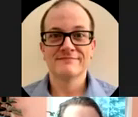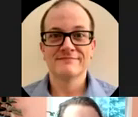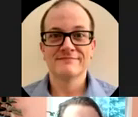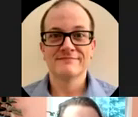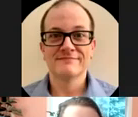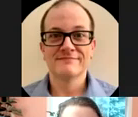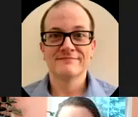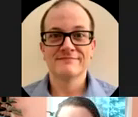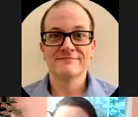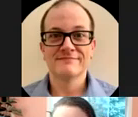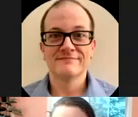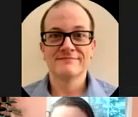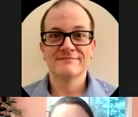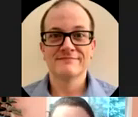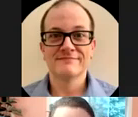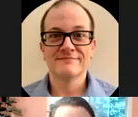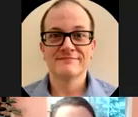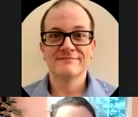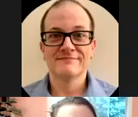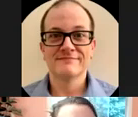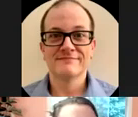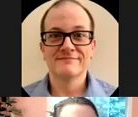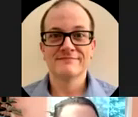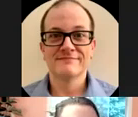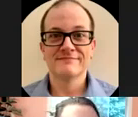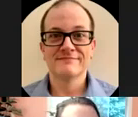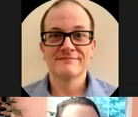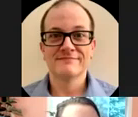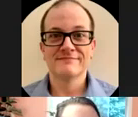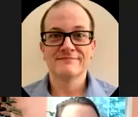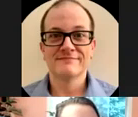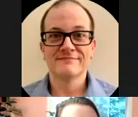You have 5 minutes left. Okay.